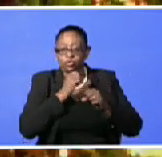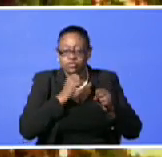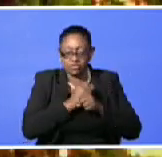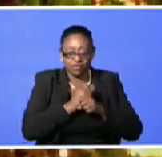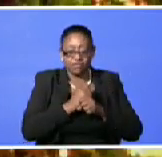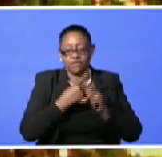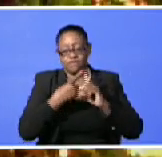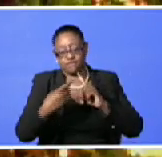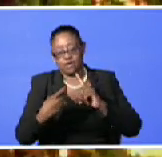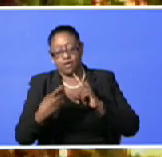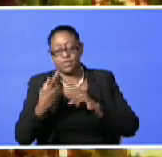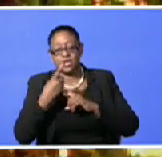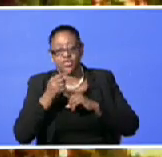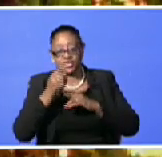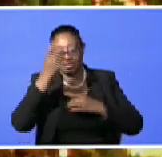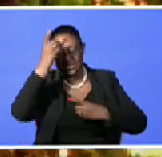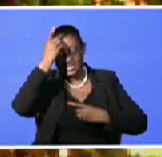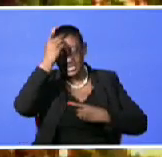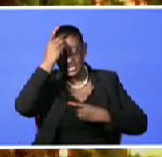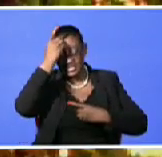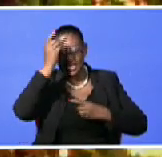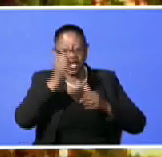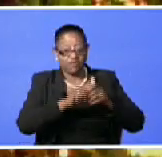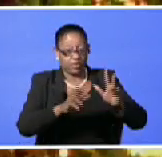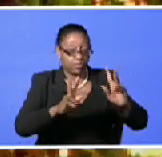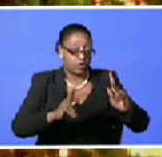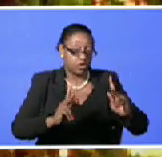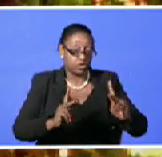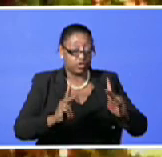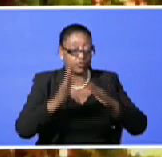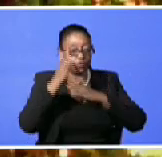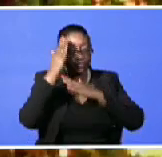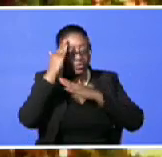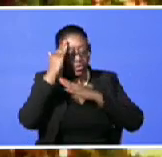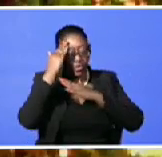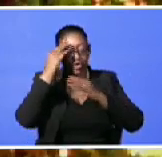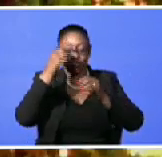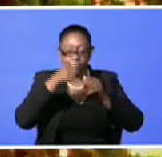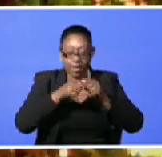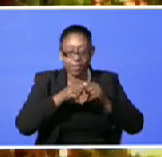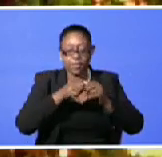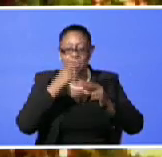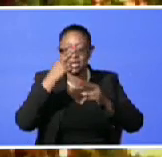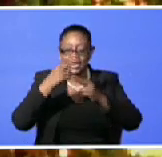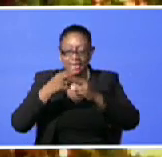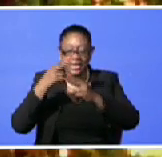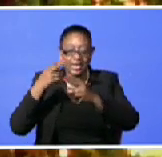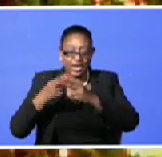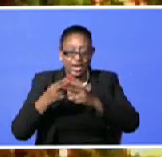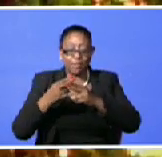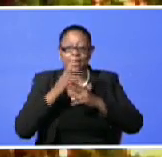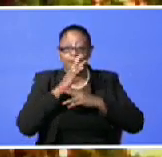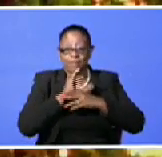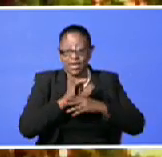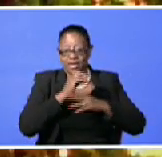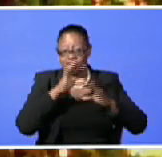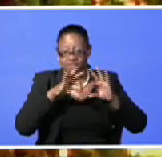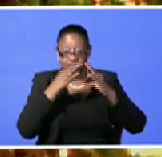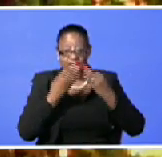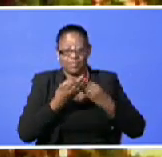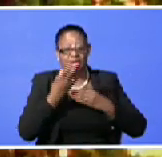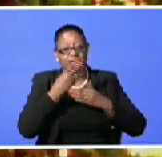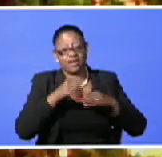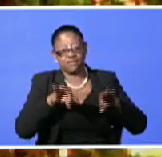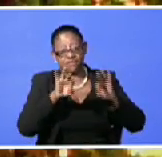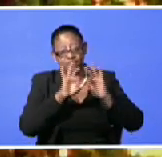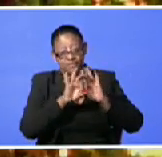disease, each individual is remembered by name, by their family and friends. Each